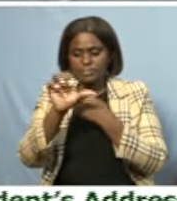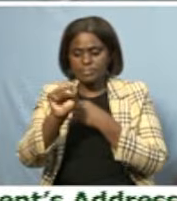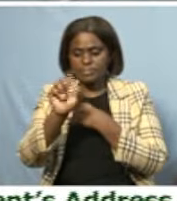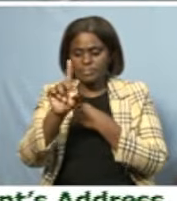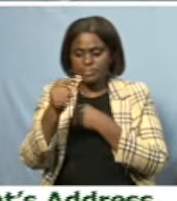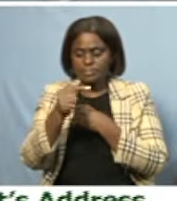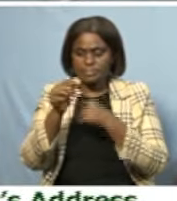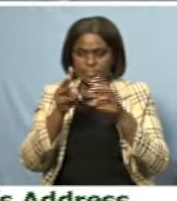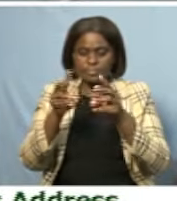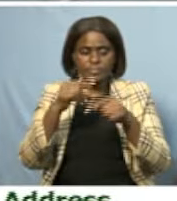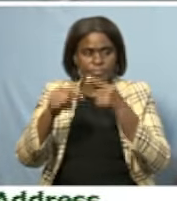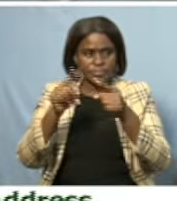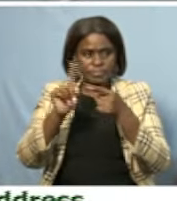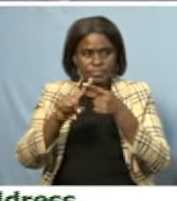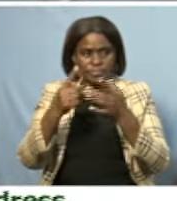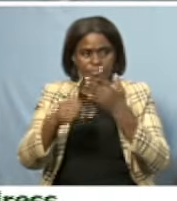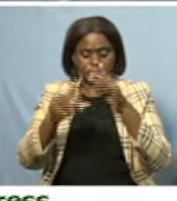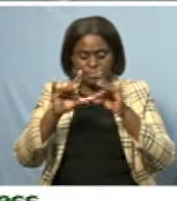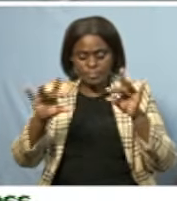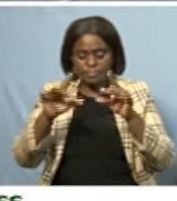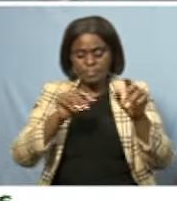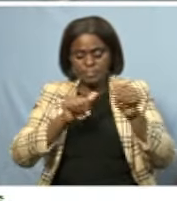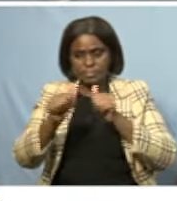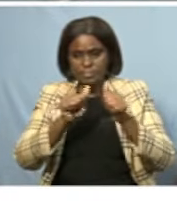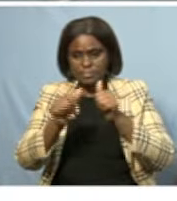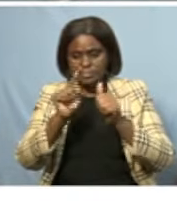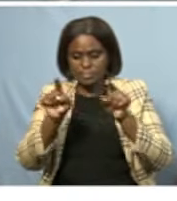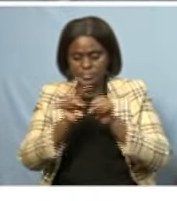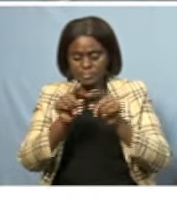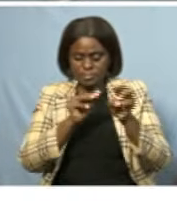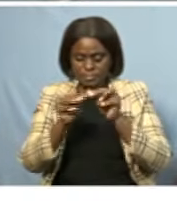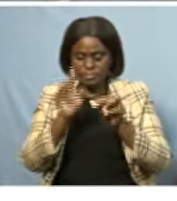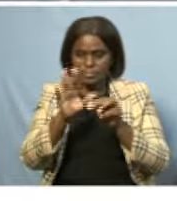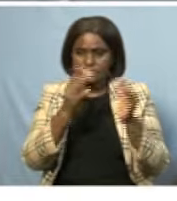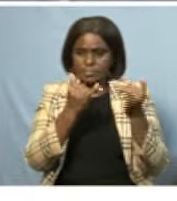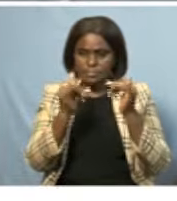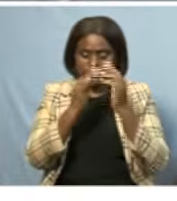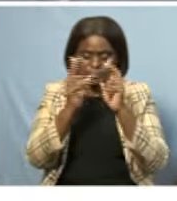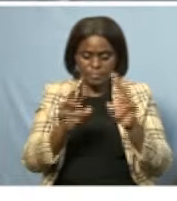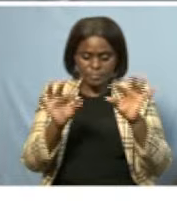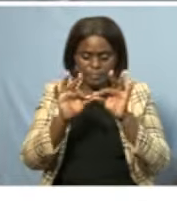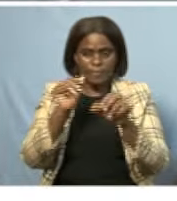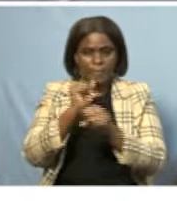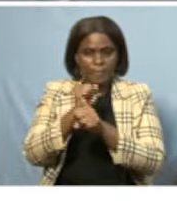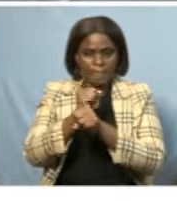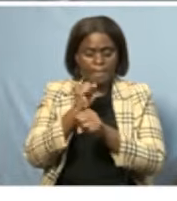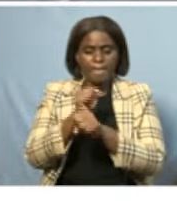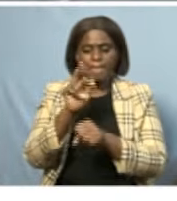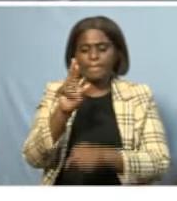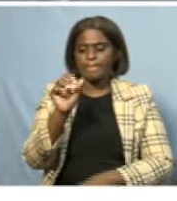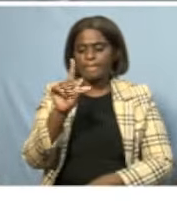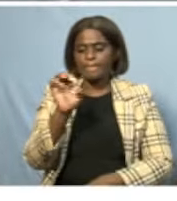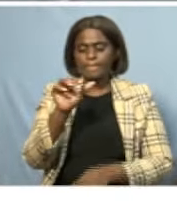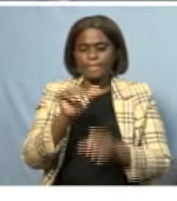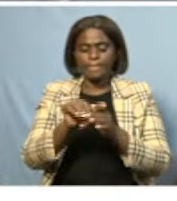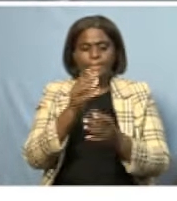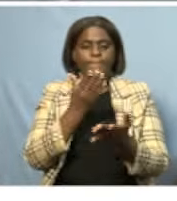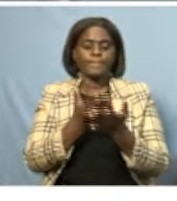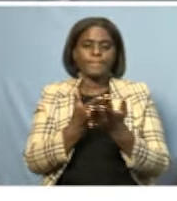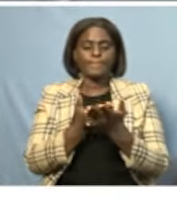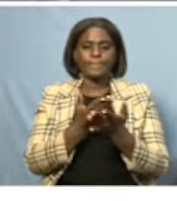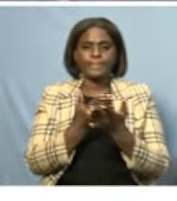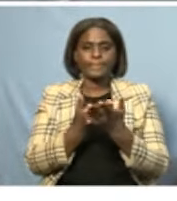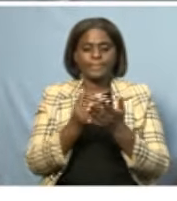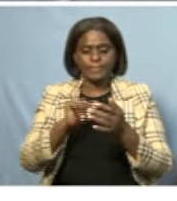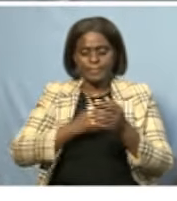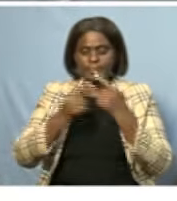the way to go, and land administration and management play a huge role in this.